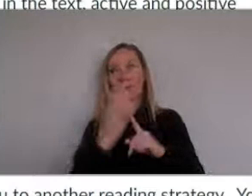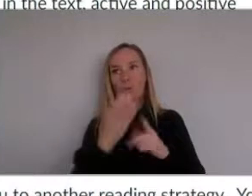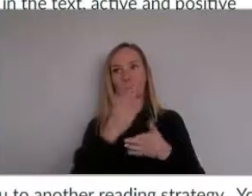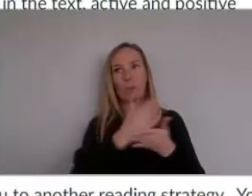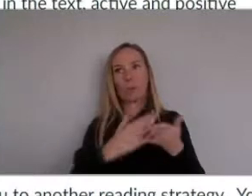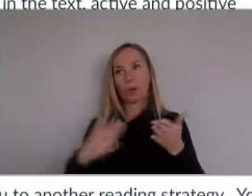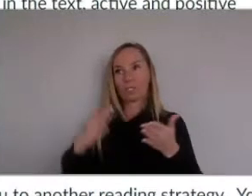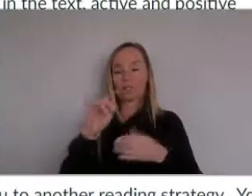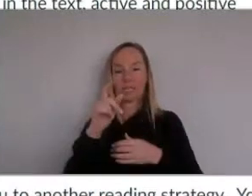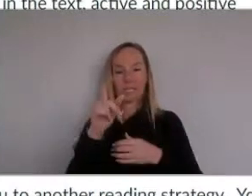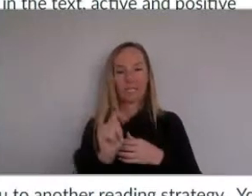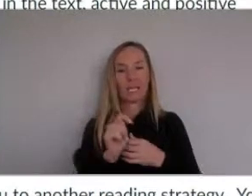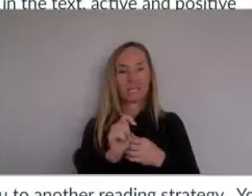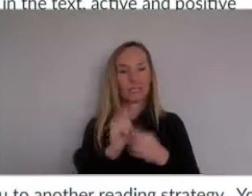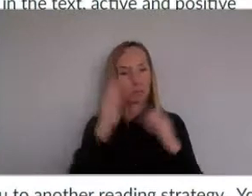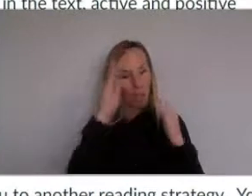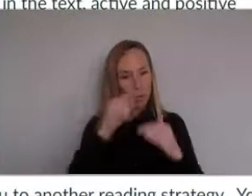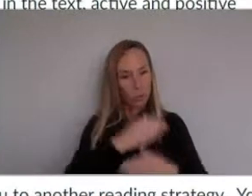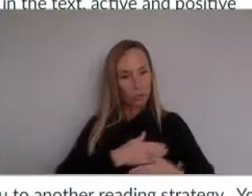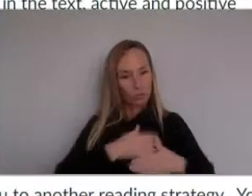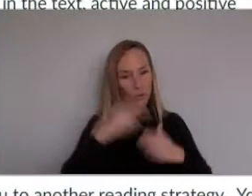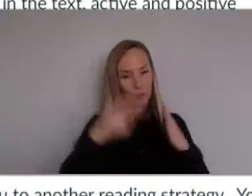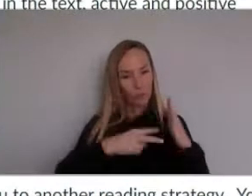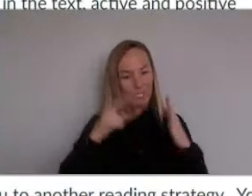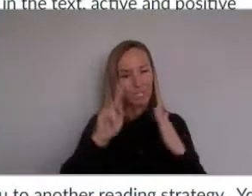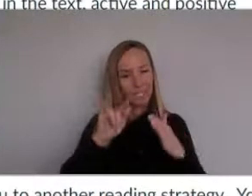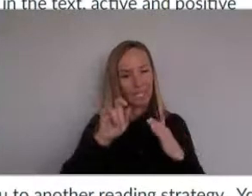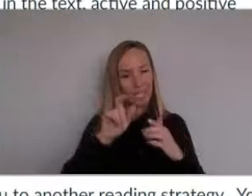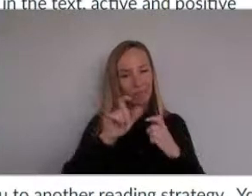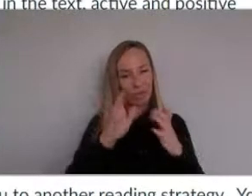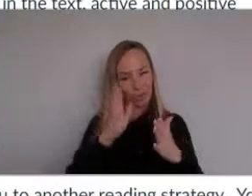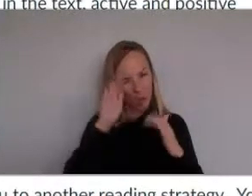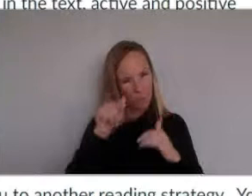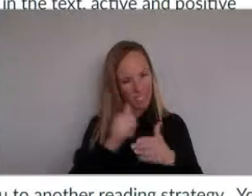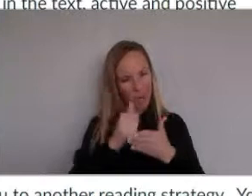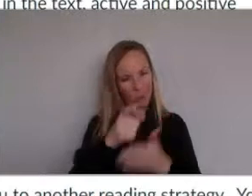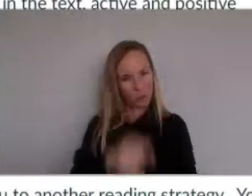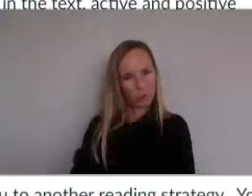aspects in the text. So I hope that you enjoy reading The Kite Runner, and I hope that this was helpful.